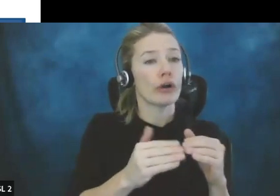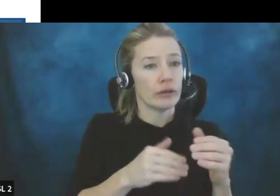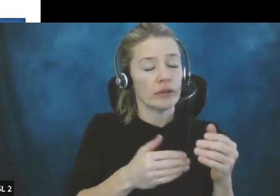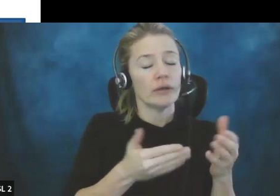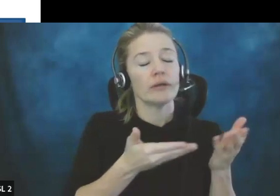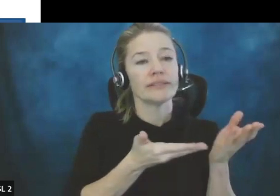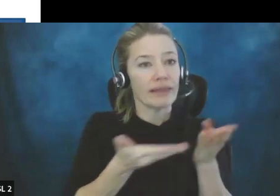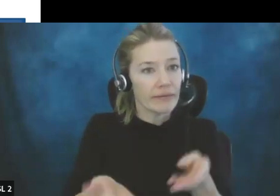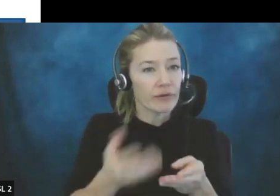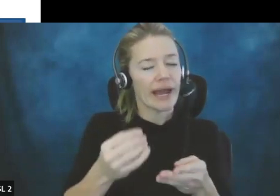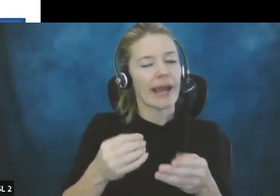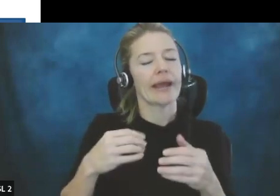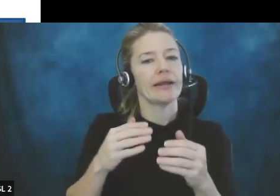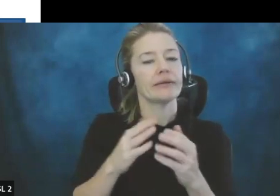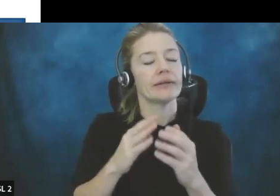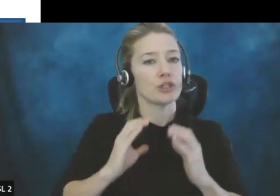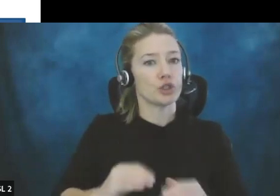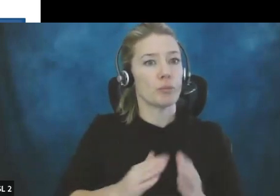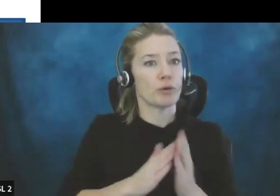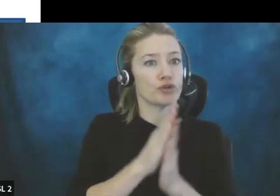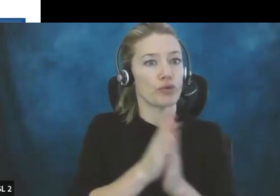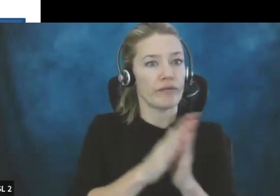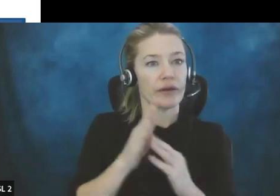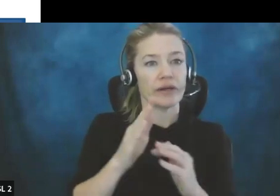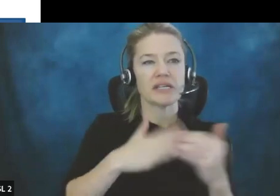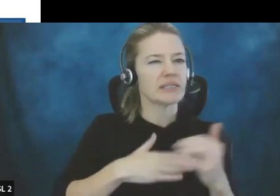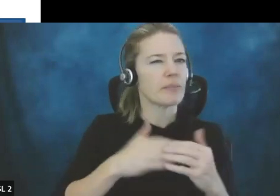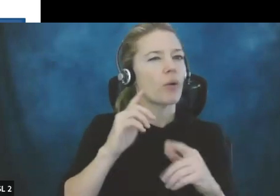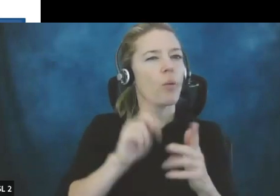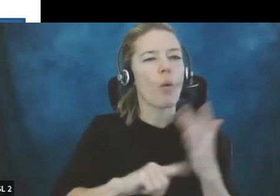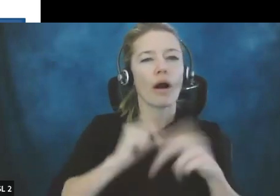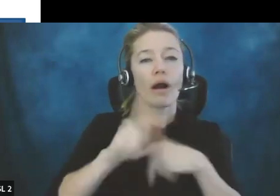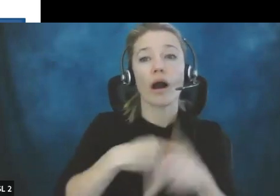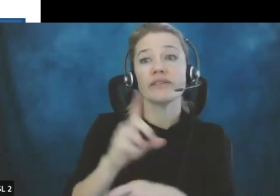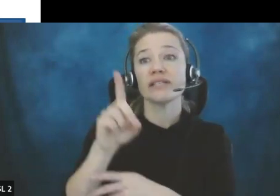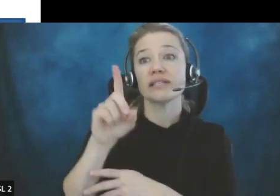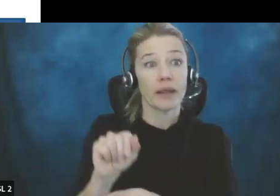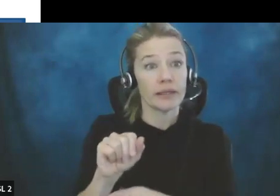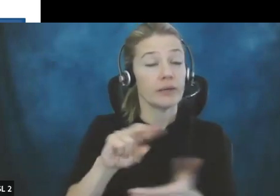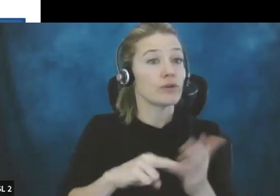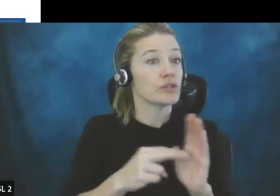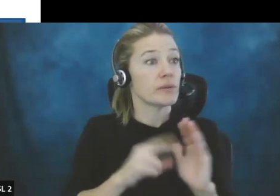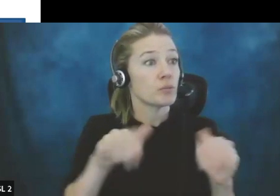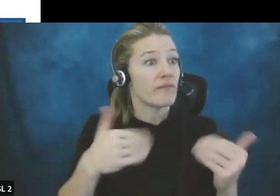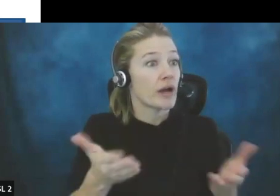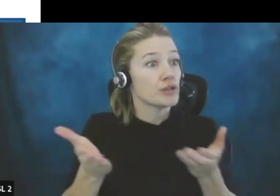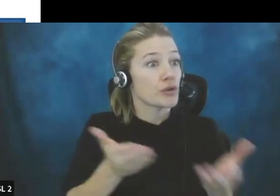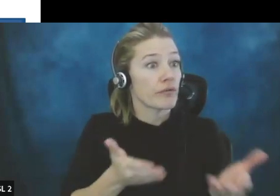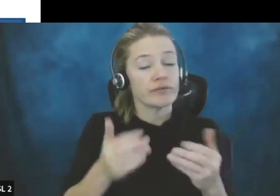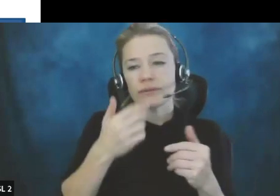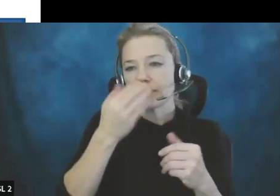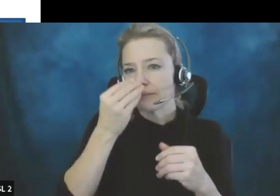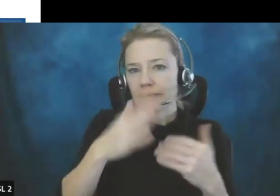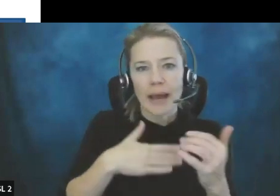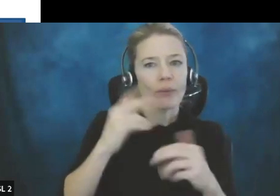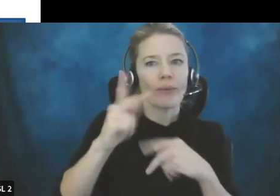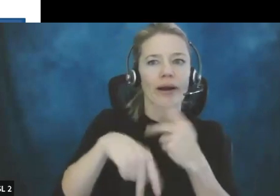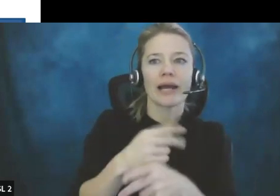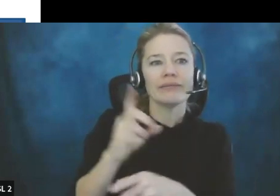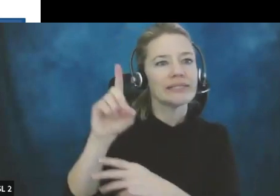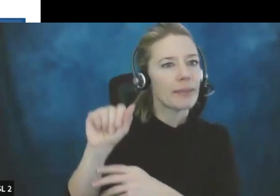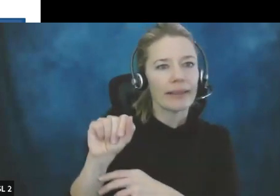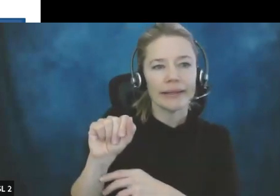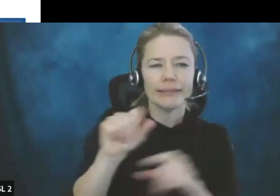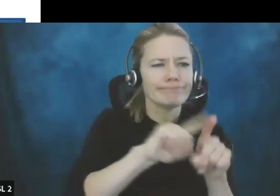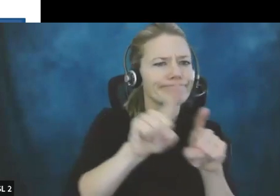are peer-delivered, consumer-driven, and are cross-disability, meaning this network of providers provides services to people regardless of